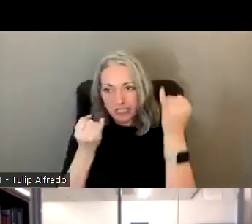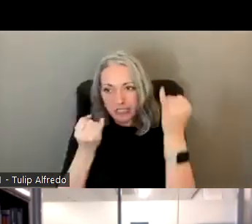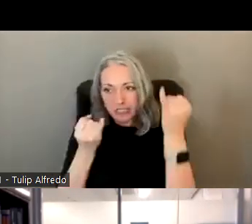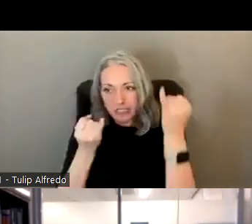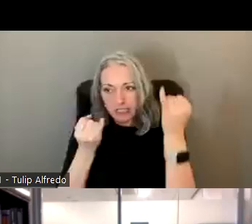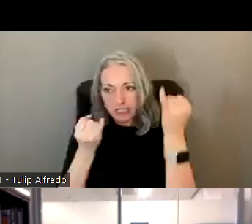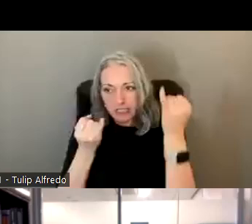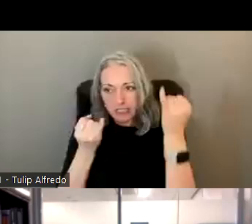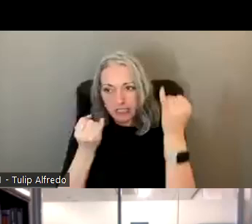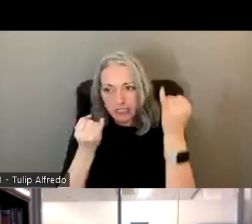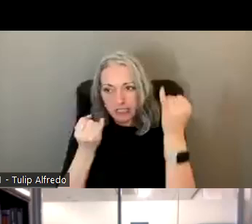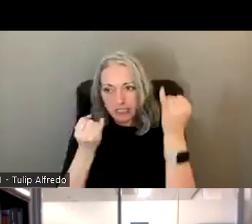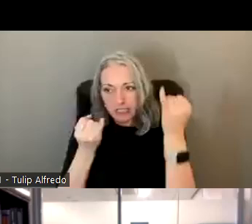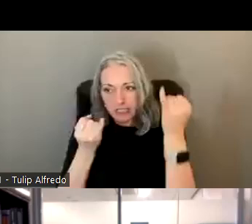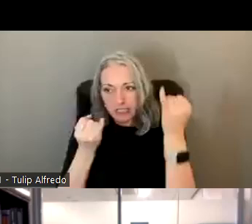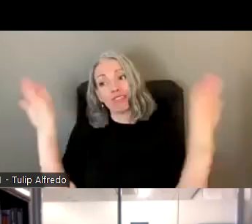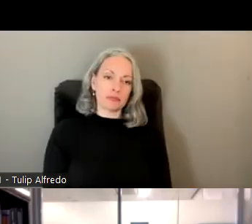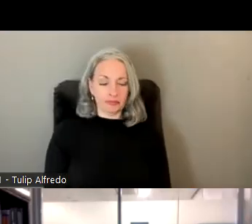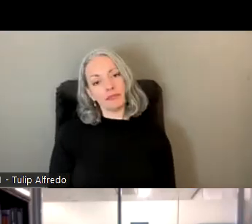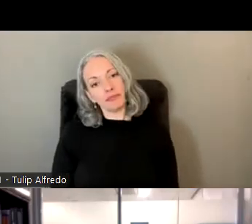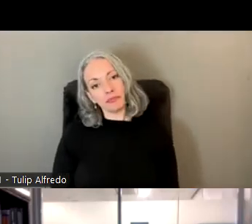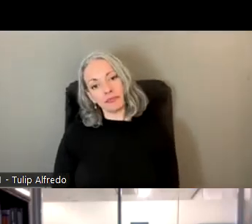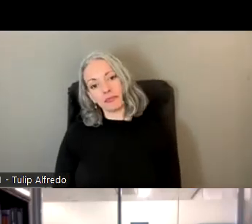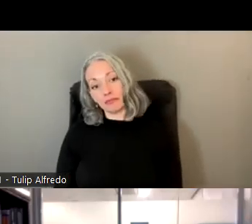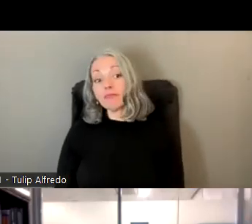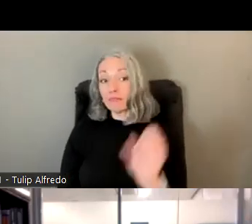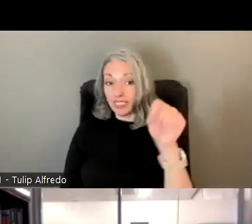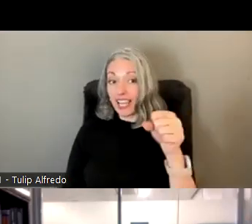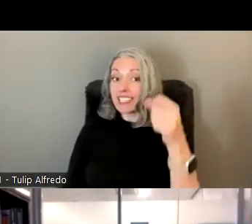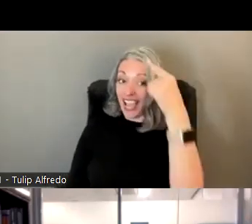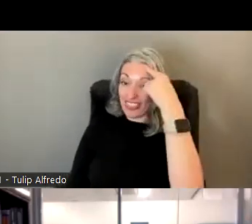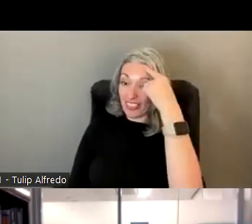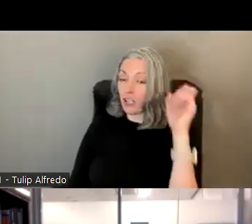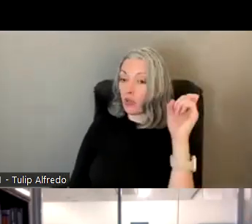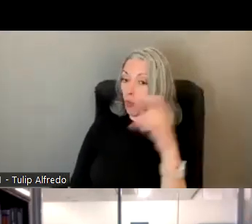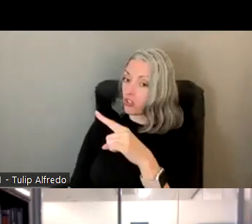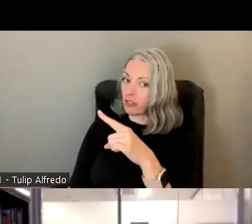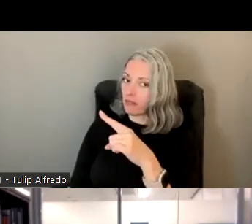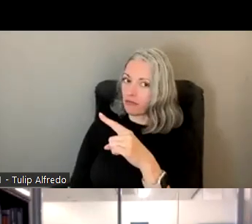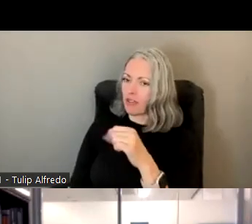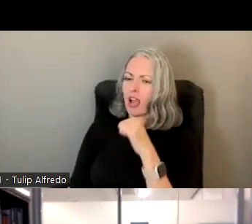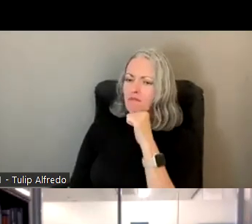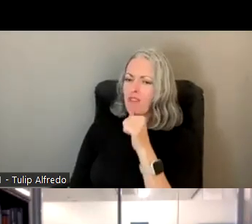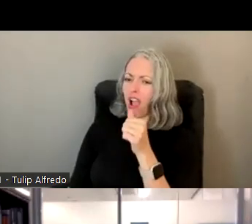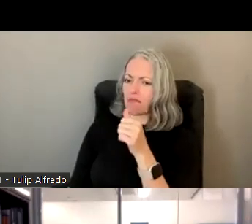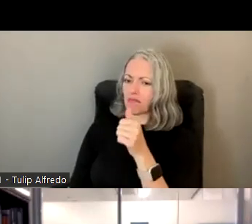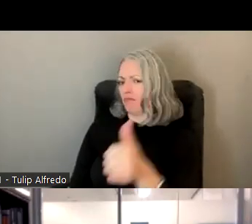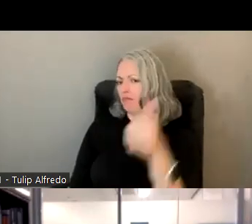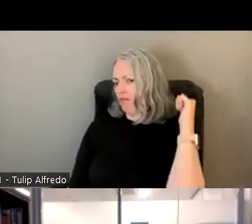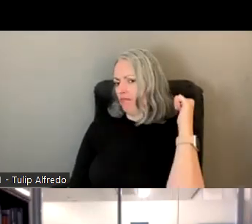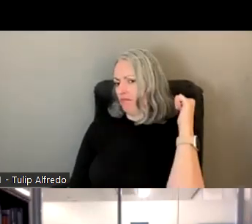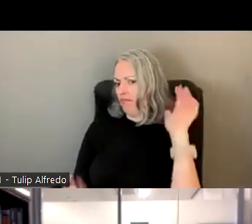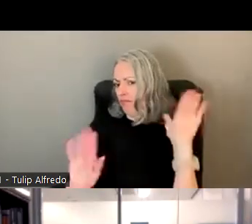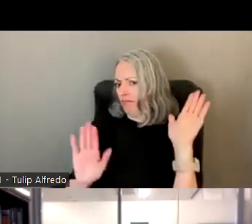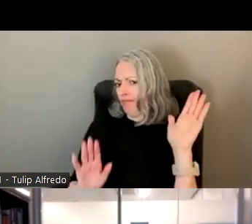think the question I'm going to ask about that, I'm not opposed to doing that, but I'm a big believer in incorporating